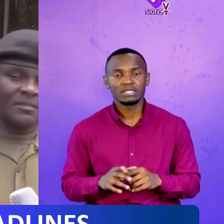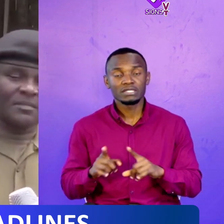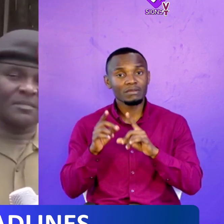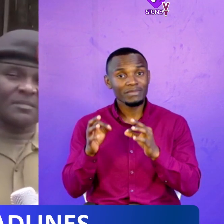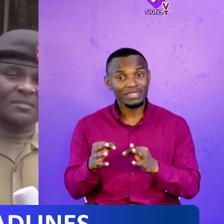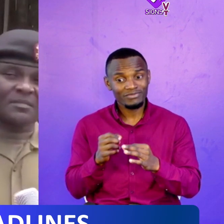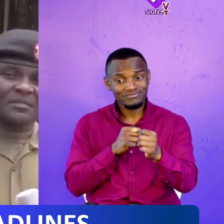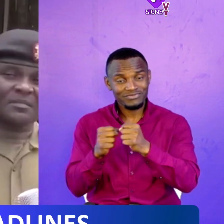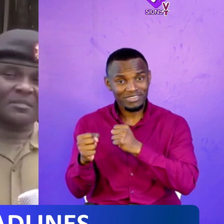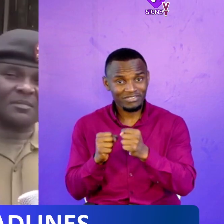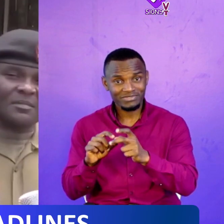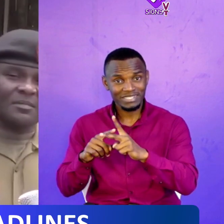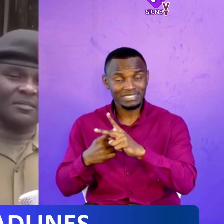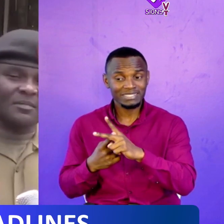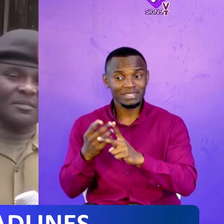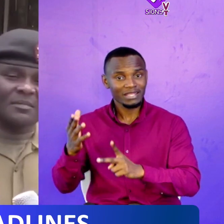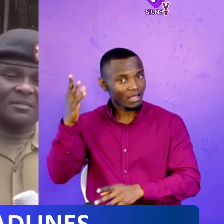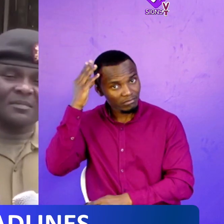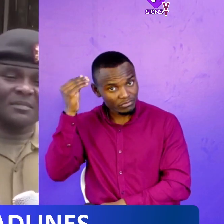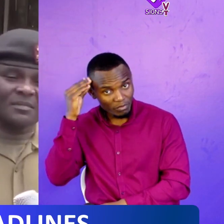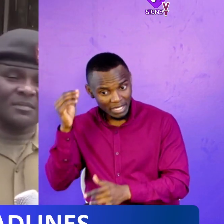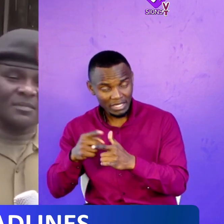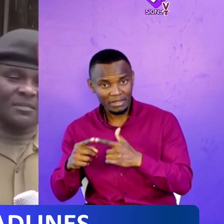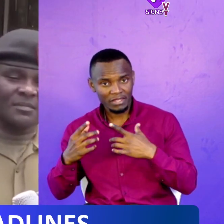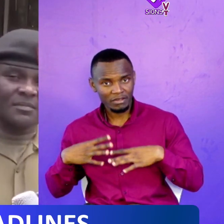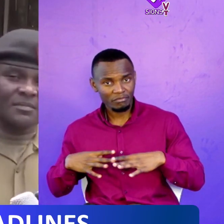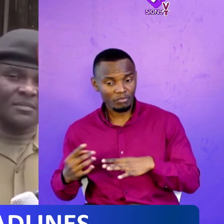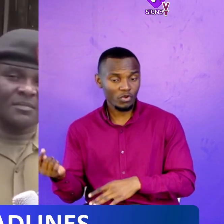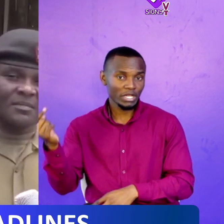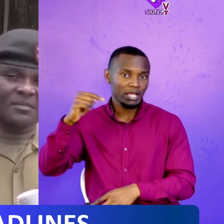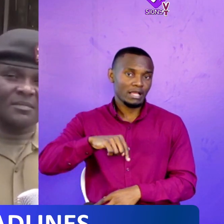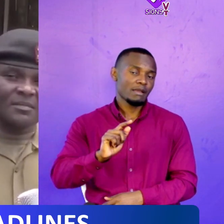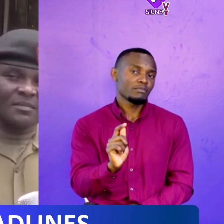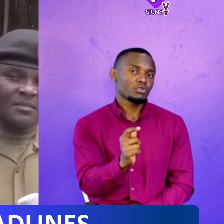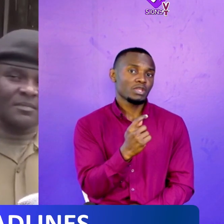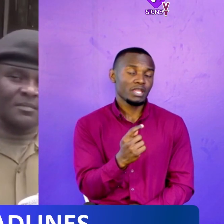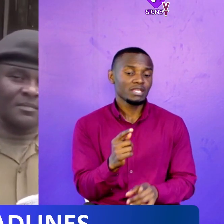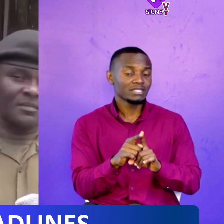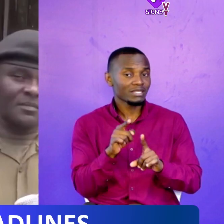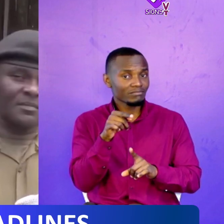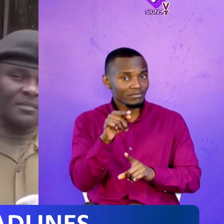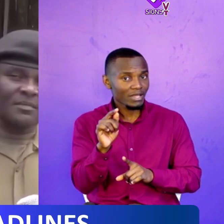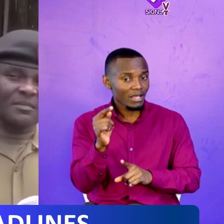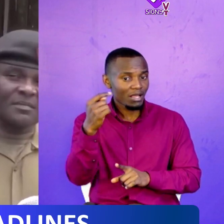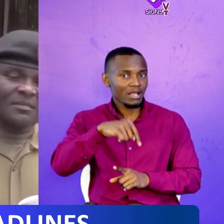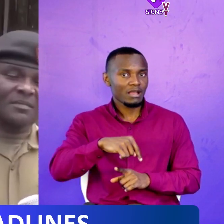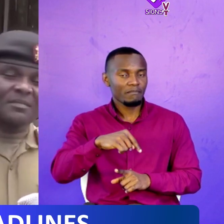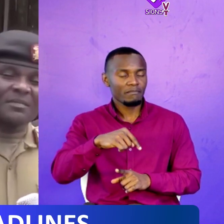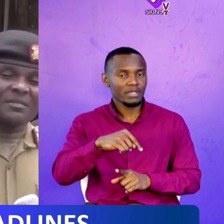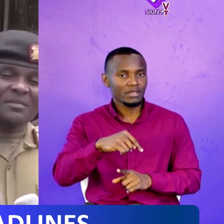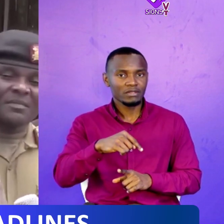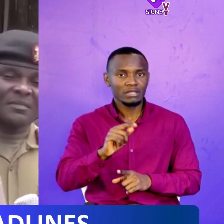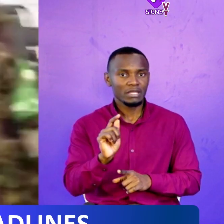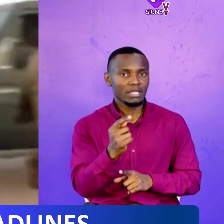Somalia, utaona watu wanatorokea upande wa Kenya. Na hiyo kutorokea kwao hapa si kwa mwaliko wa Kenya, ni kwa